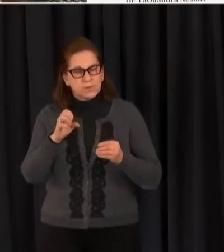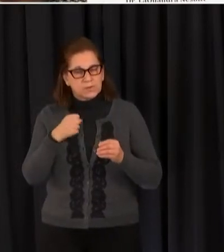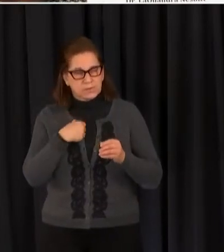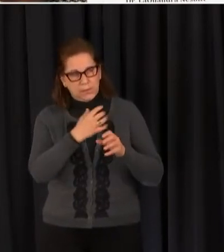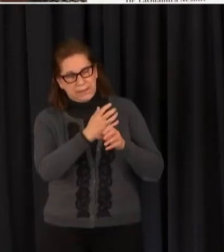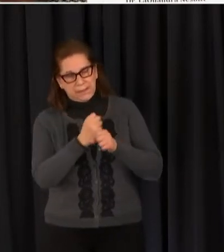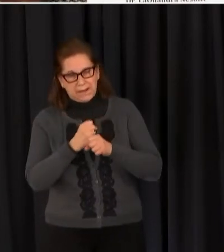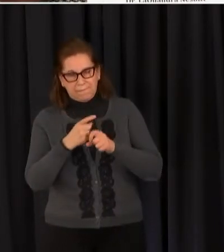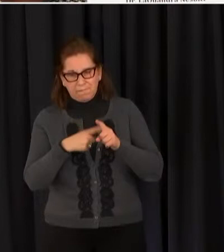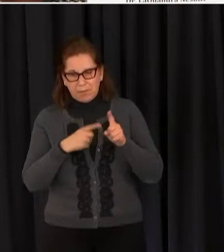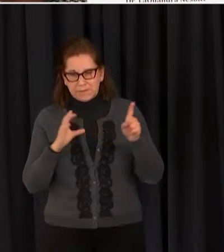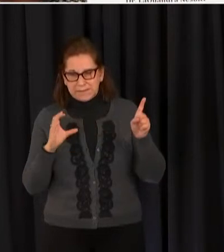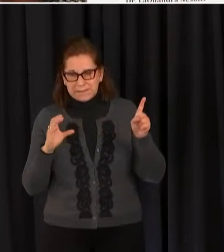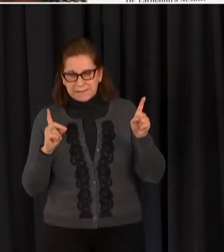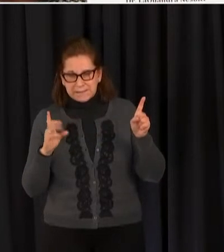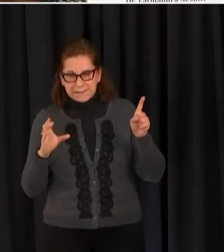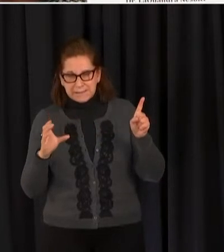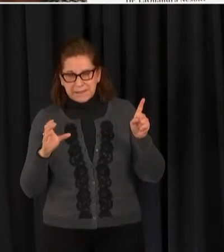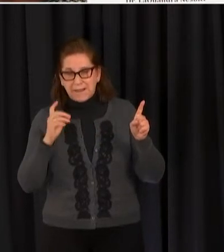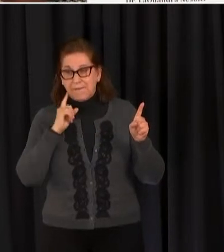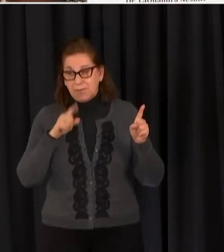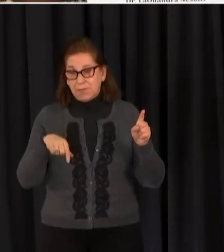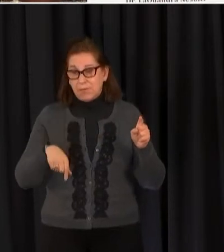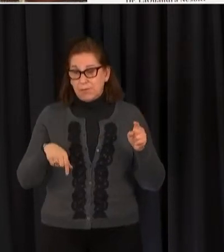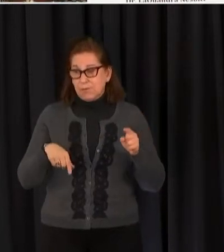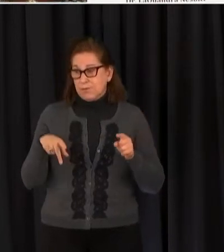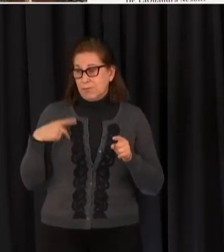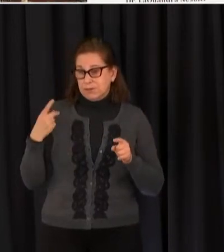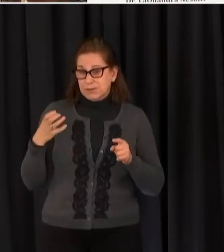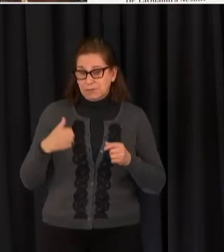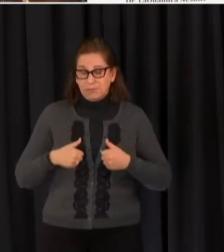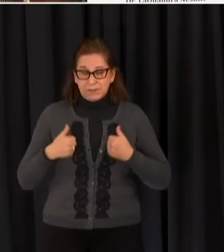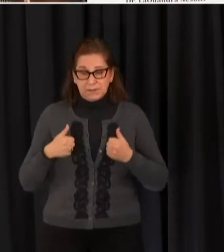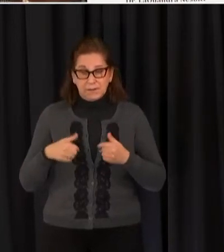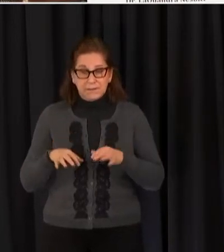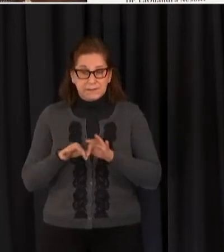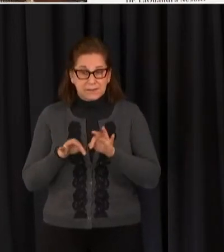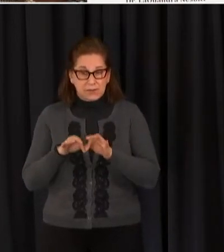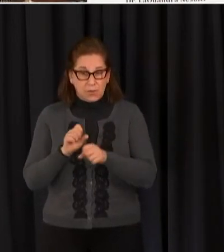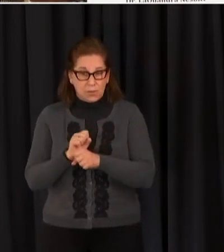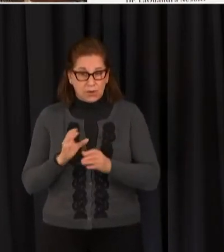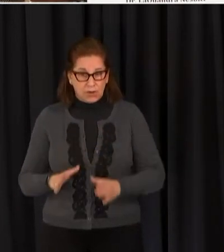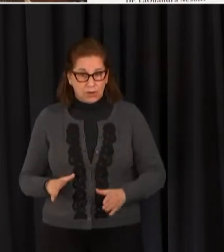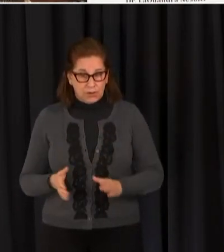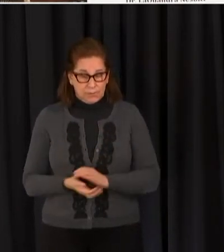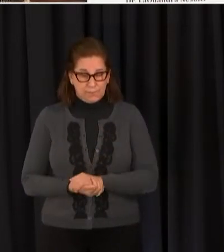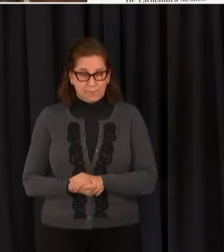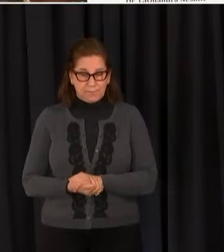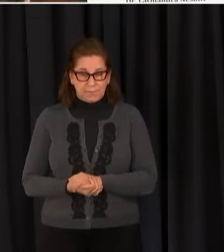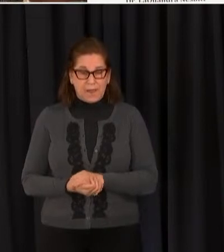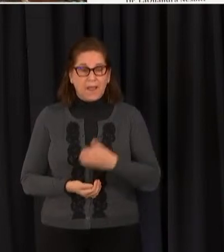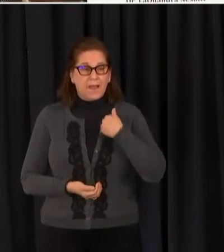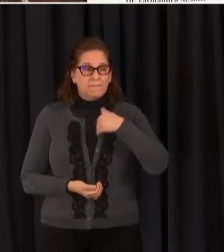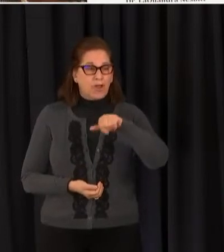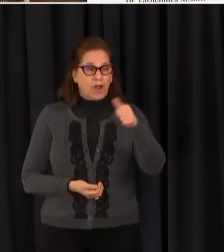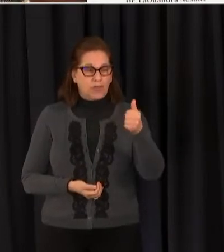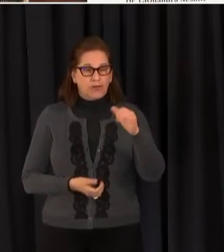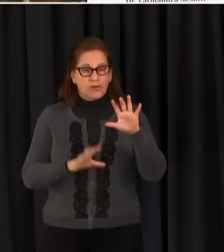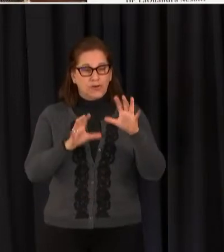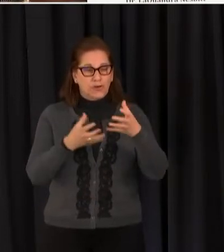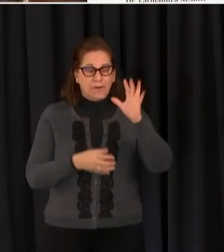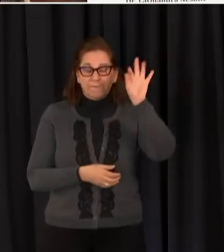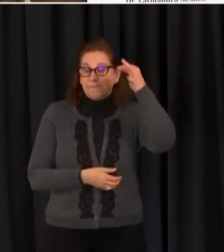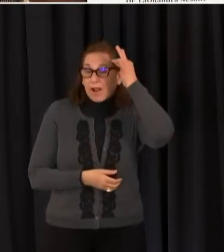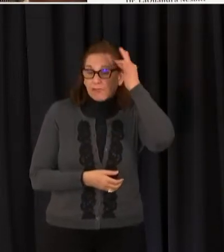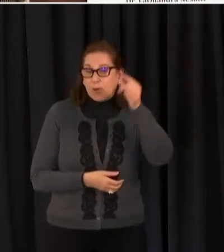presumably to vaccinate district residents and essential workers. Our federally qualified health centers and our retail pharmacy partners have done a really good